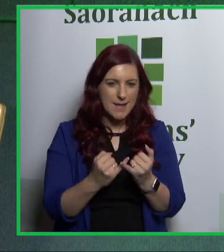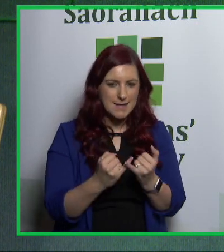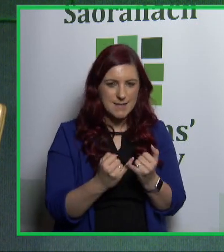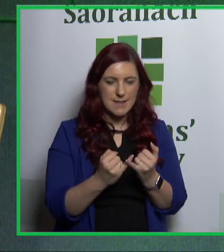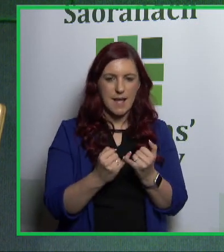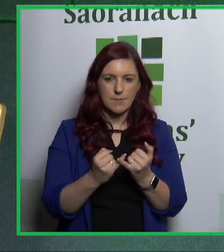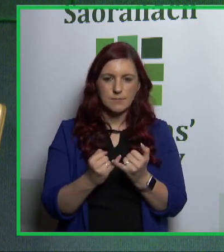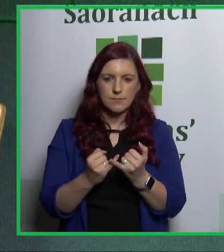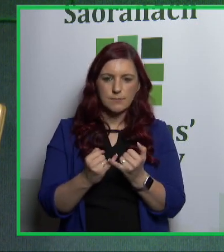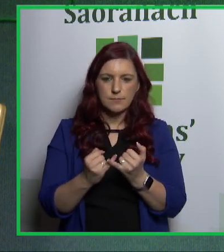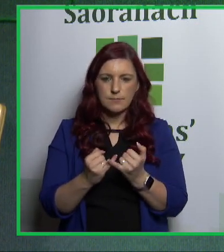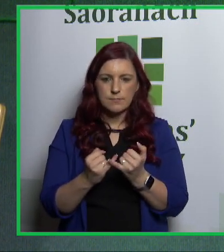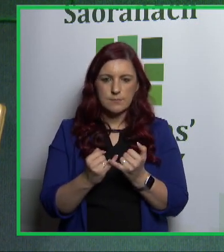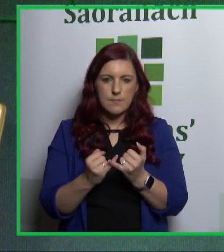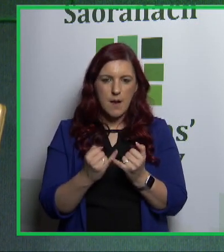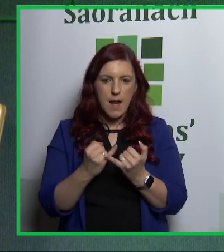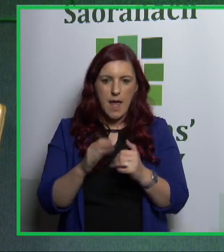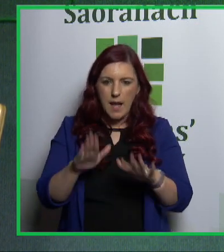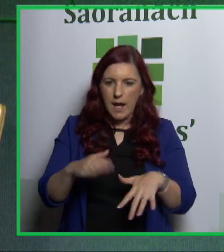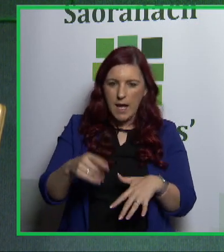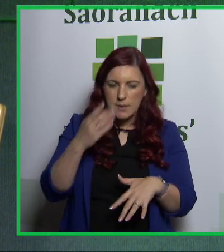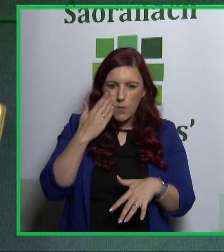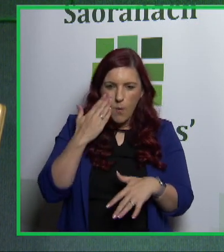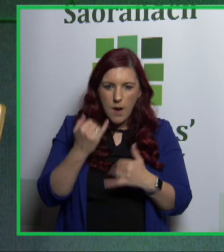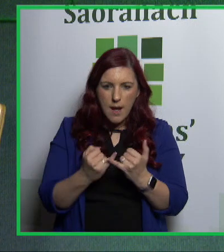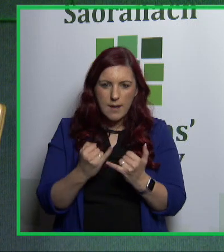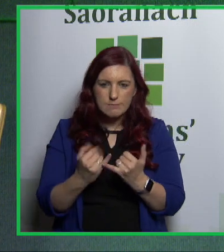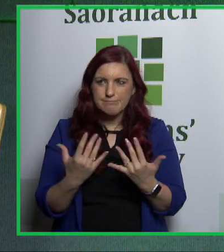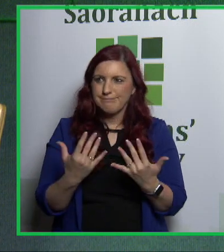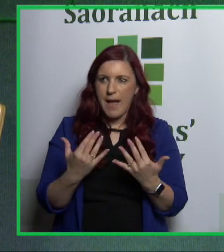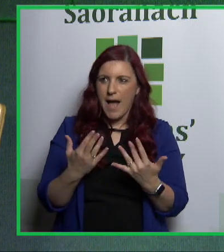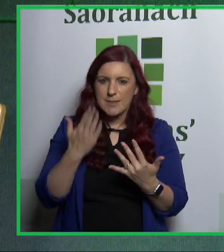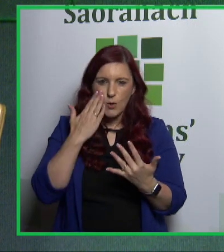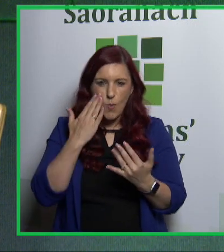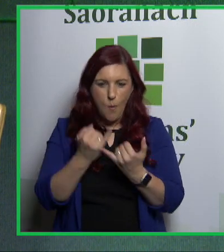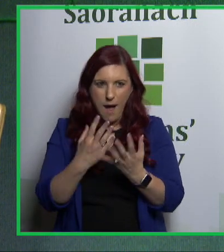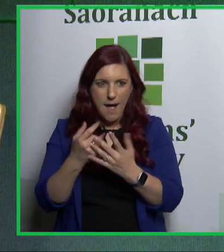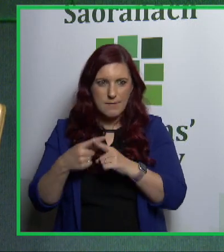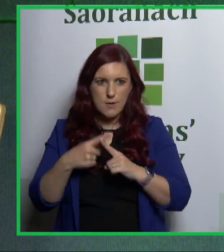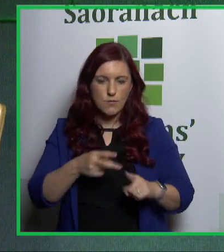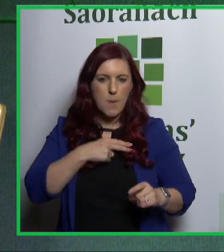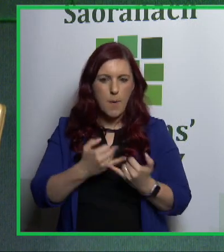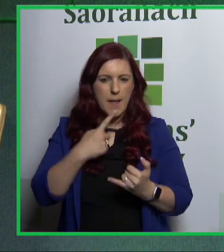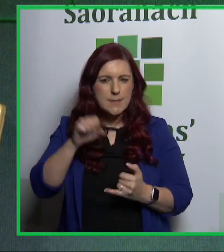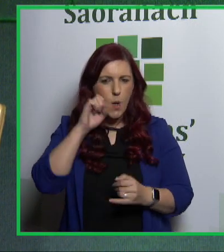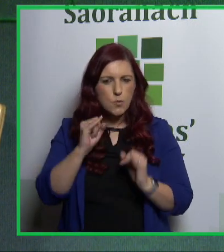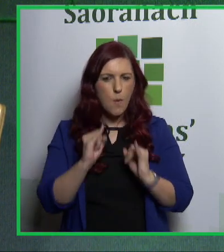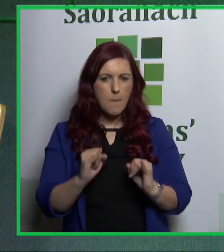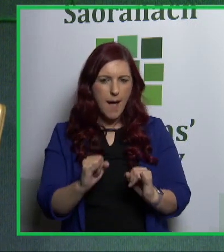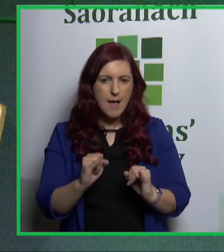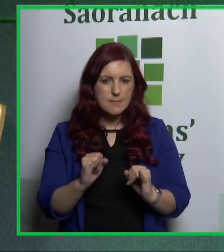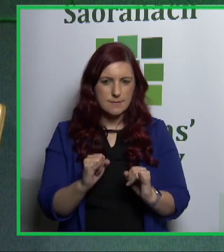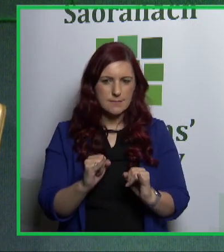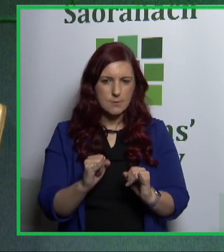no good, you're a waste, or you'll never amount to anything, you know, like that. That got so bad. Like, drugs dampened that,